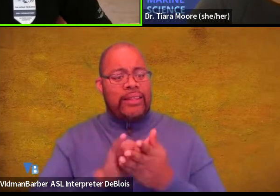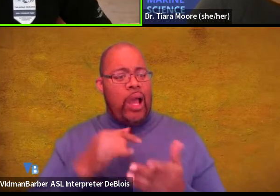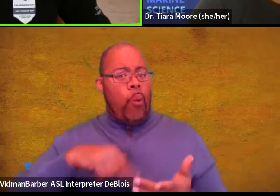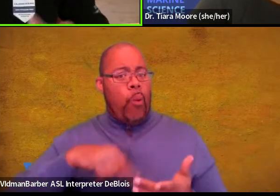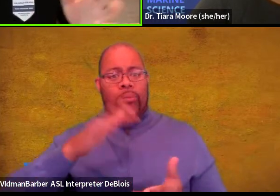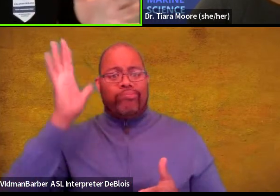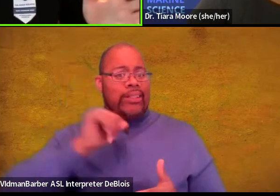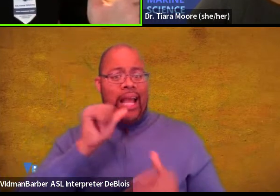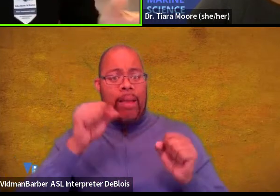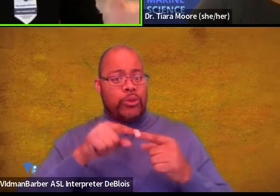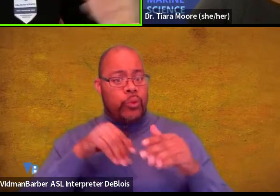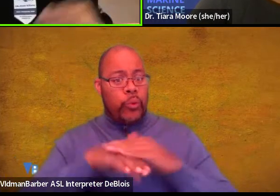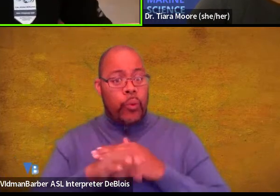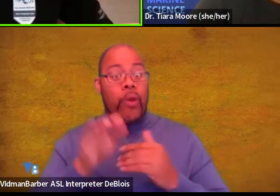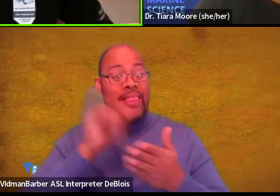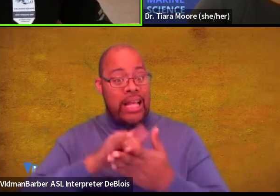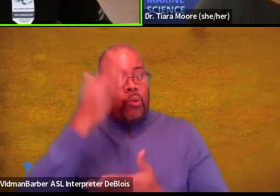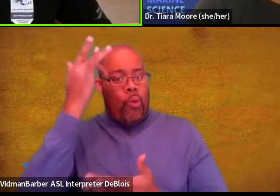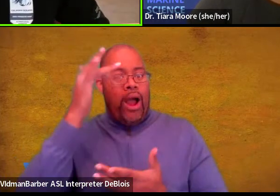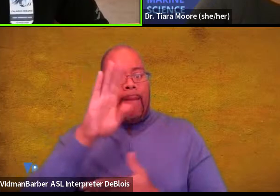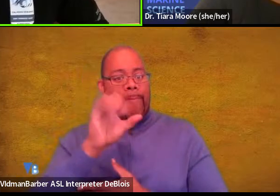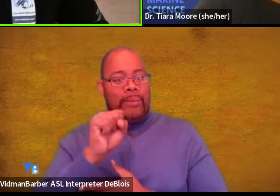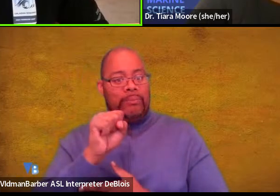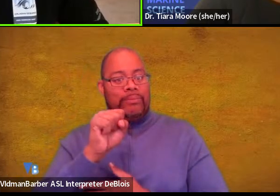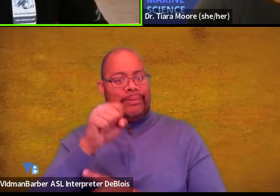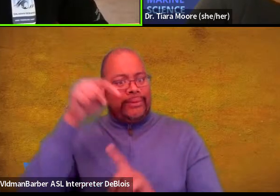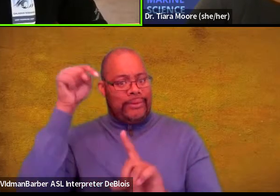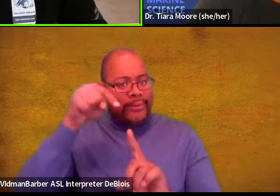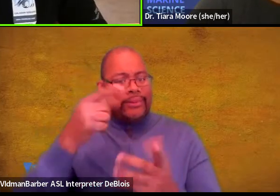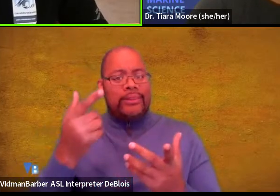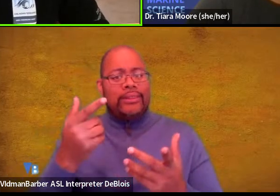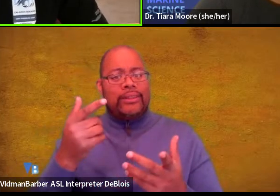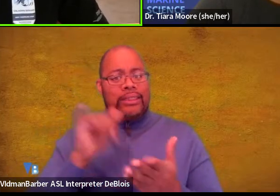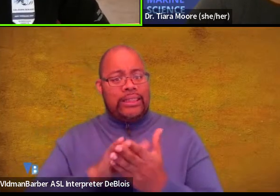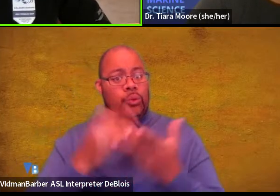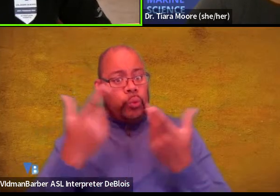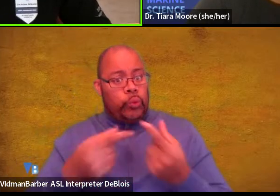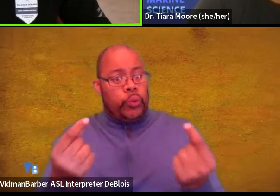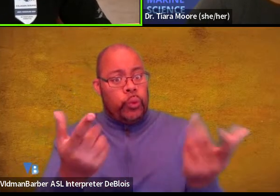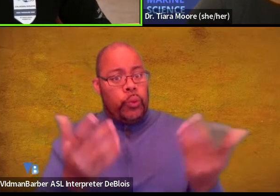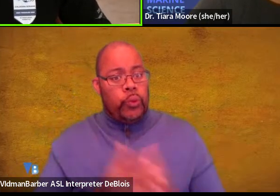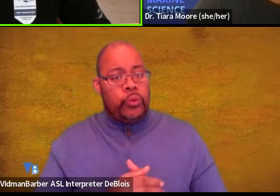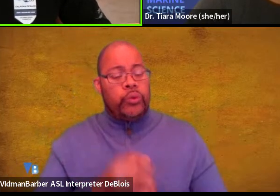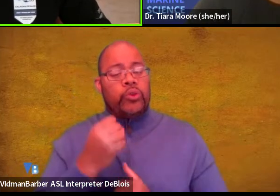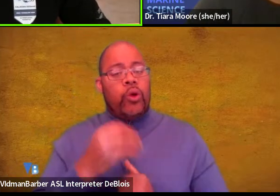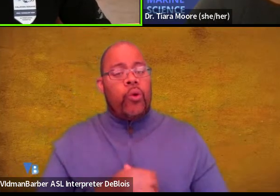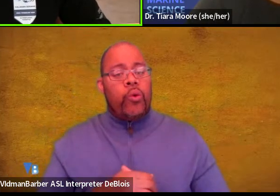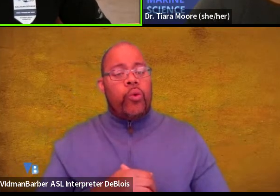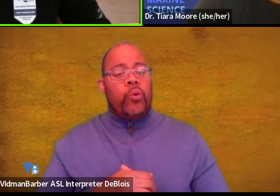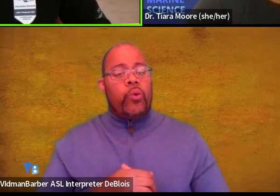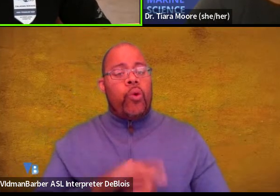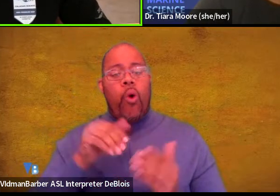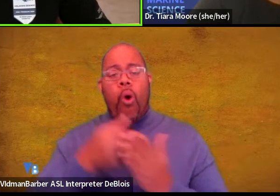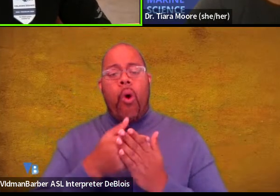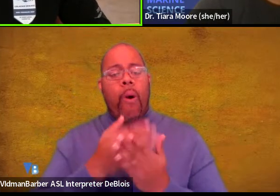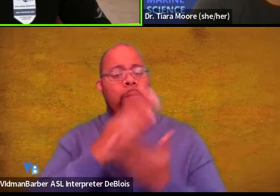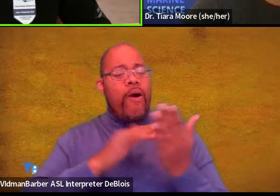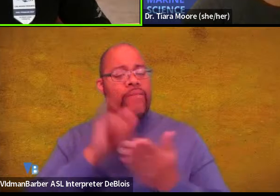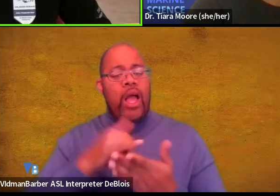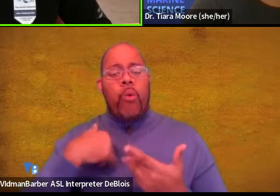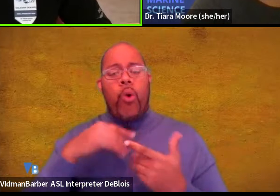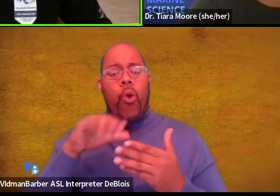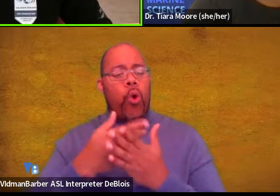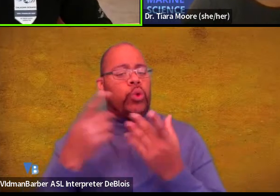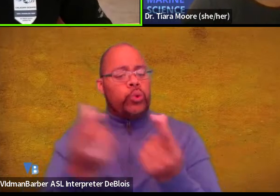able to reach, which is exactly what BIMS is doing. So it's all part of it. We're all